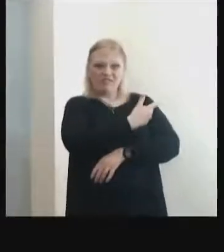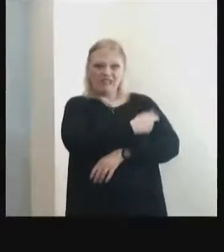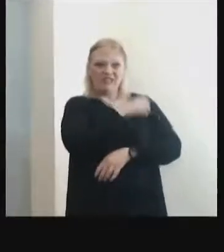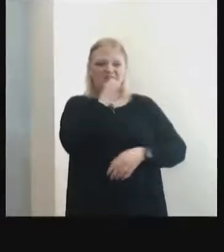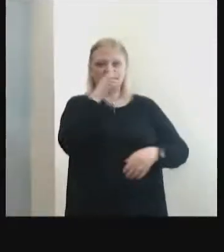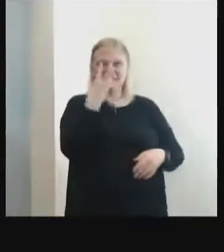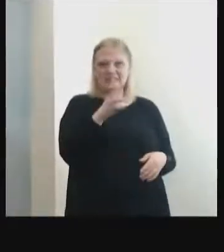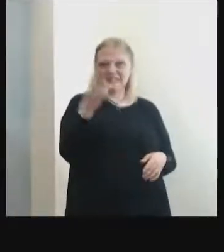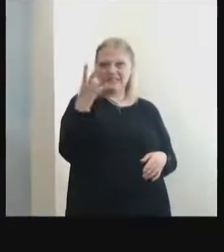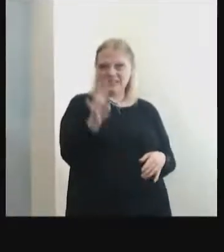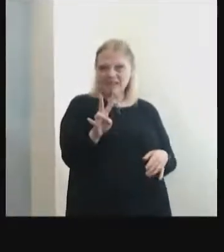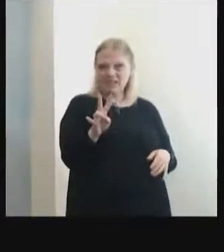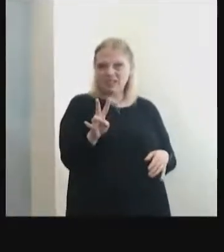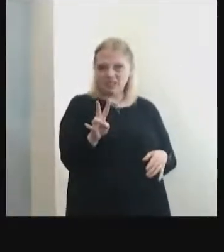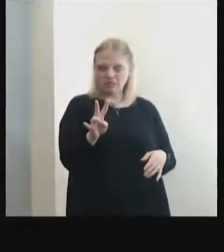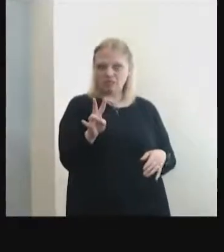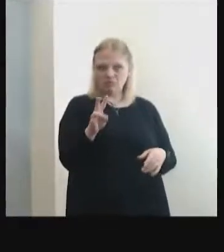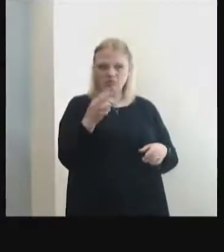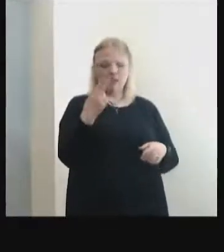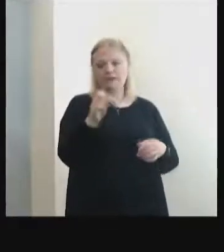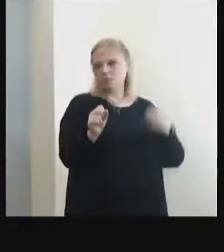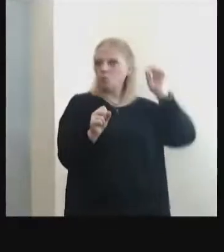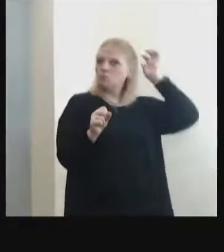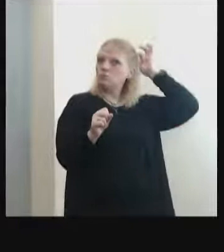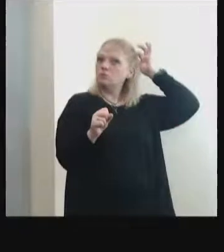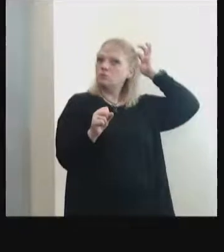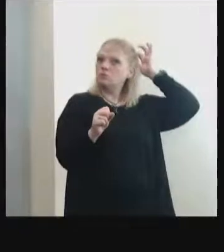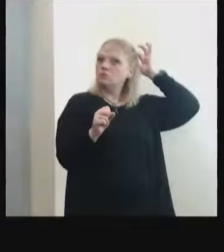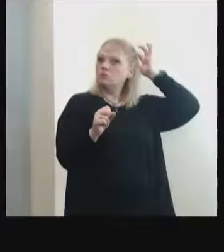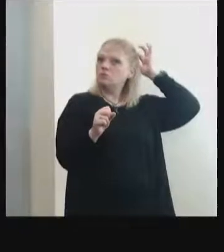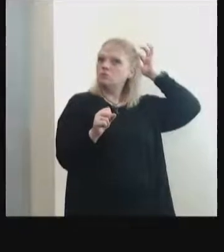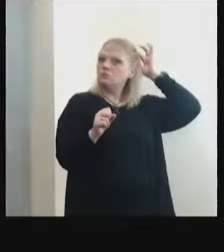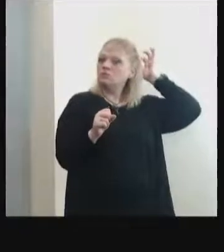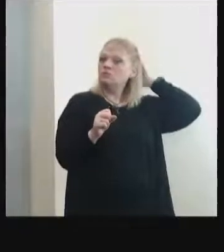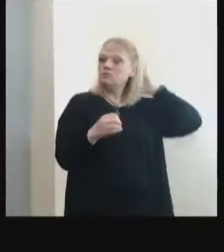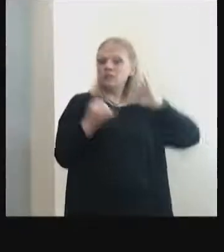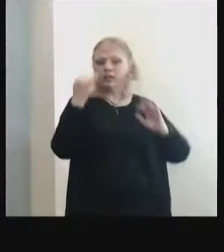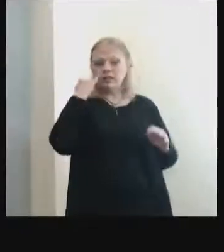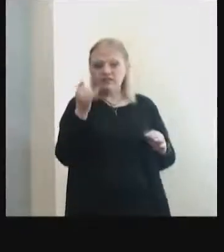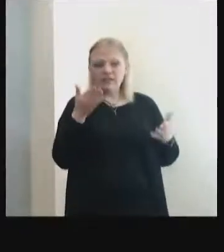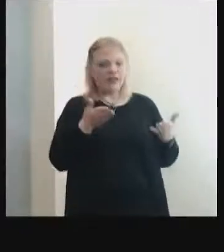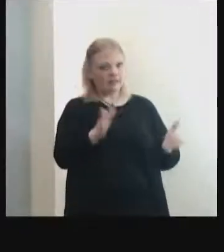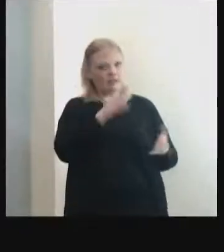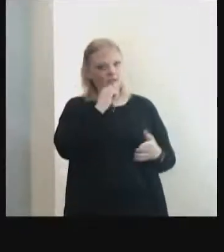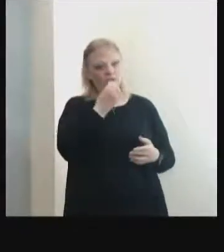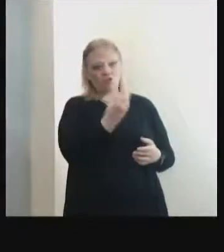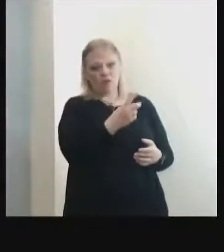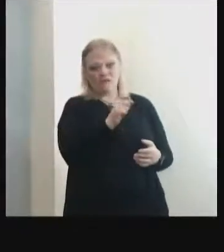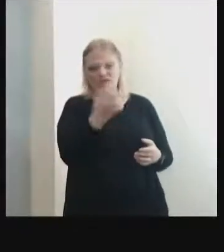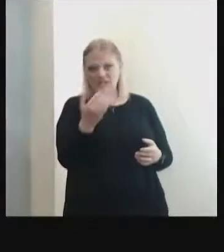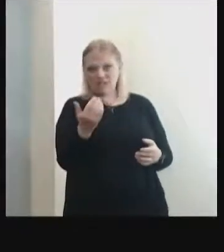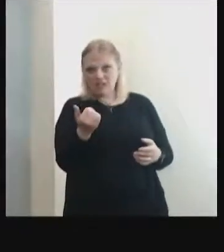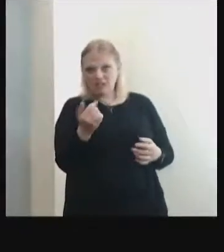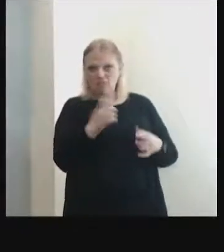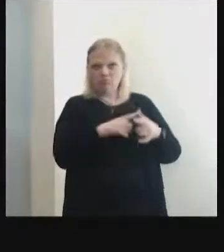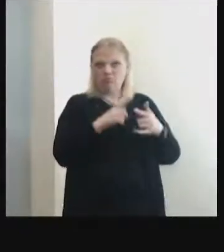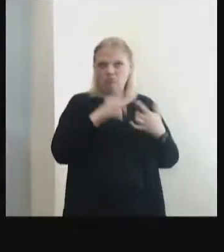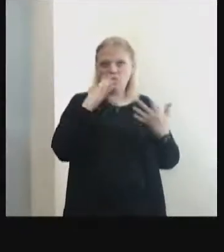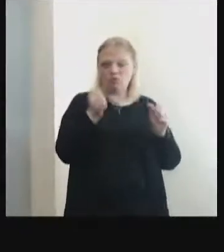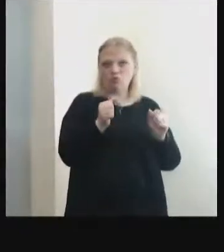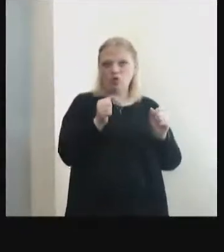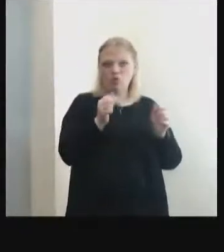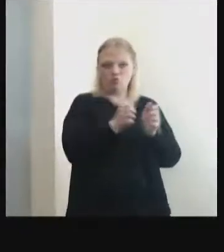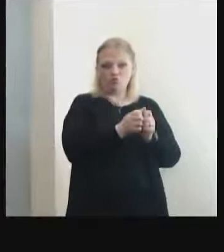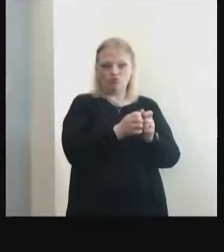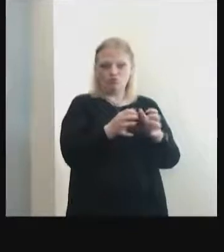16 and 17-year-olds in high schools. And if by chance they allow 12 to 15-year-olds as well, then we're going to try to expand